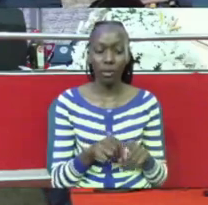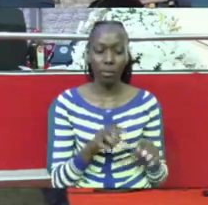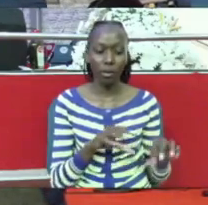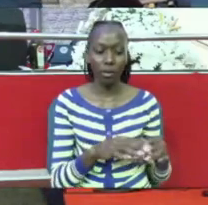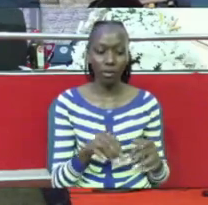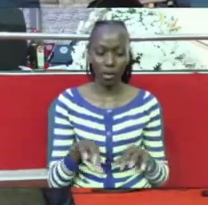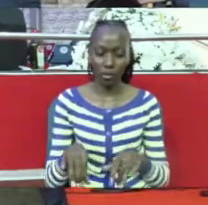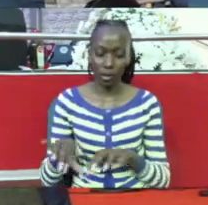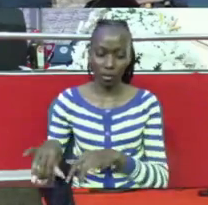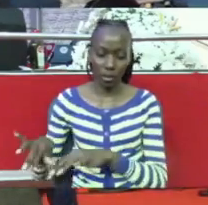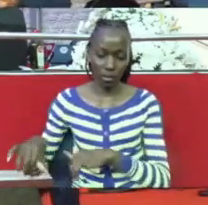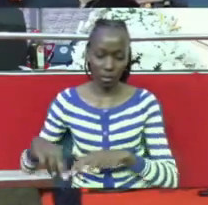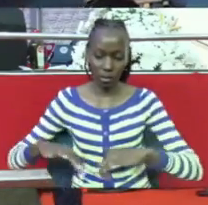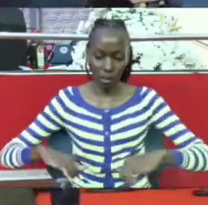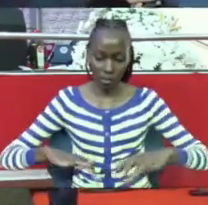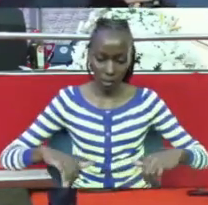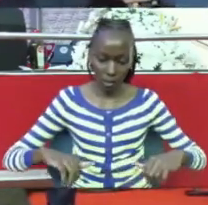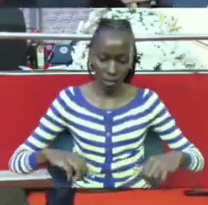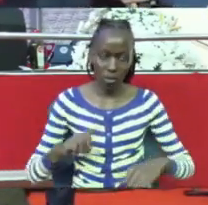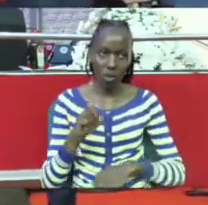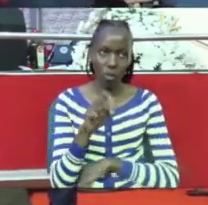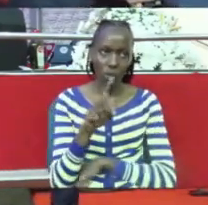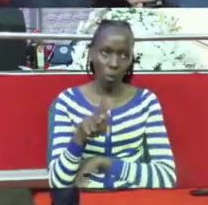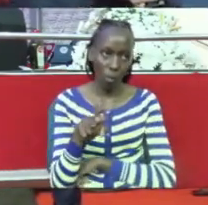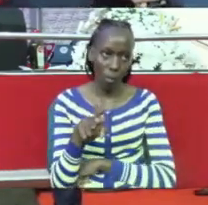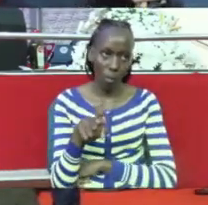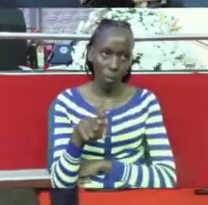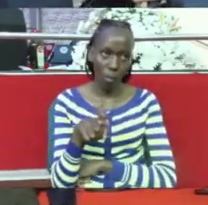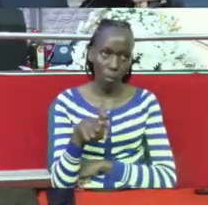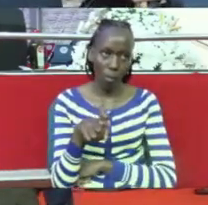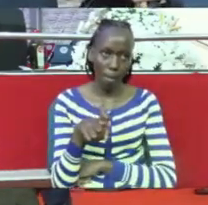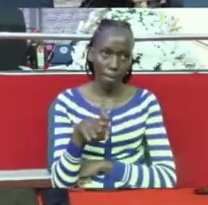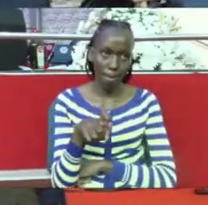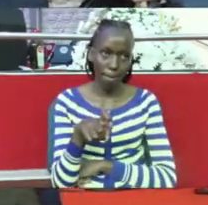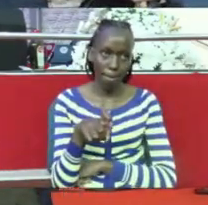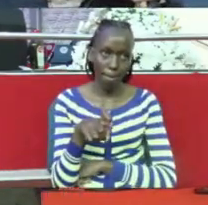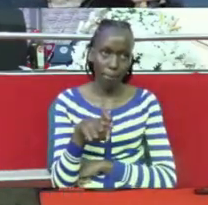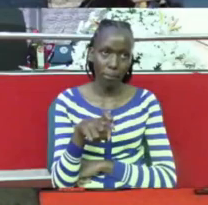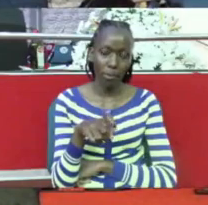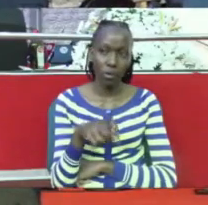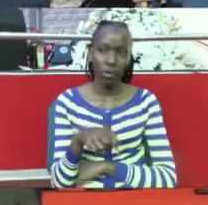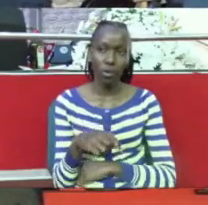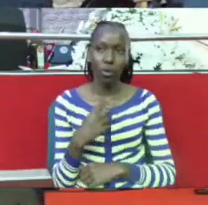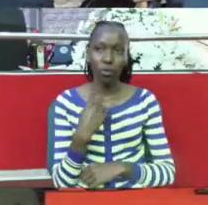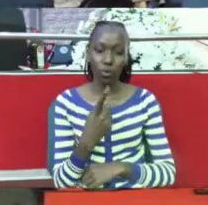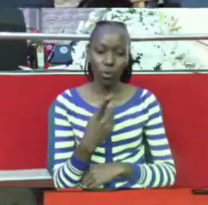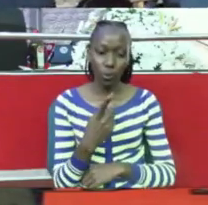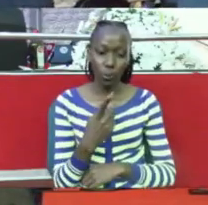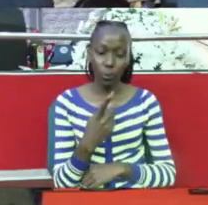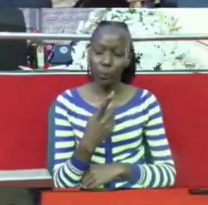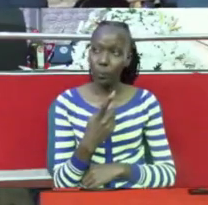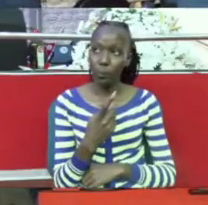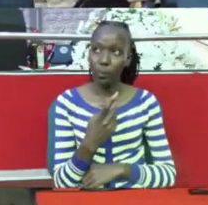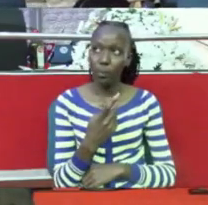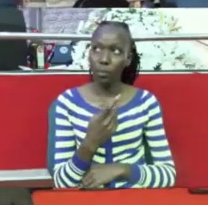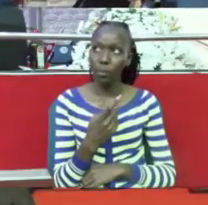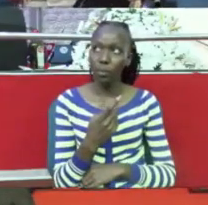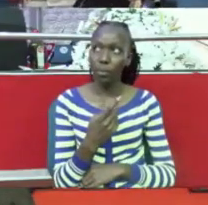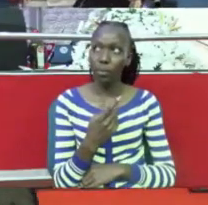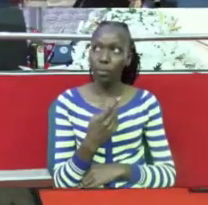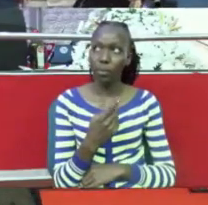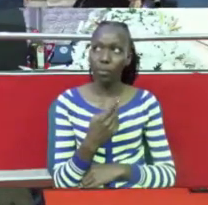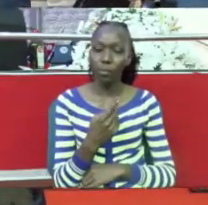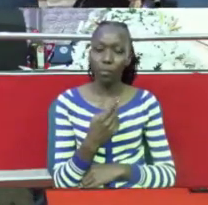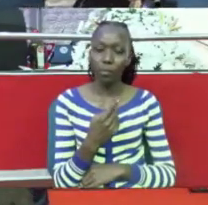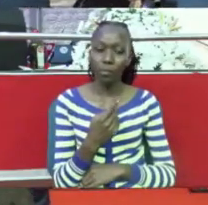may catch some fish, na tuwatumie ili kuweza kuvua ndoana ili tuvue samaki. So when I grew up, nilipokuwa mkubwa, I graduated from